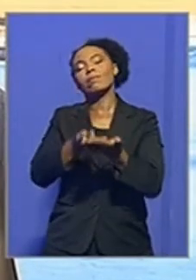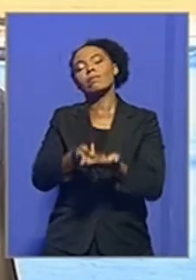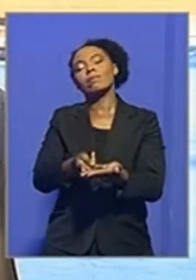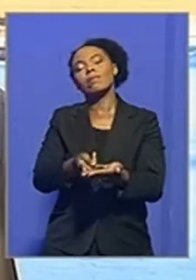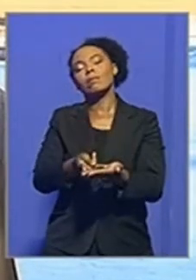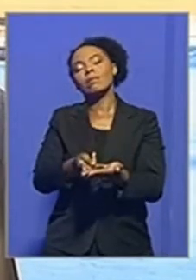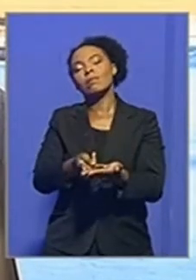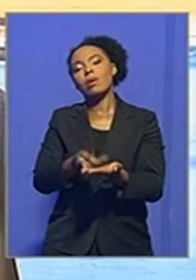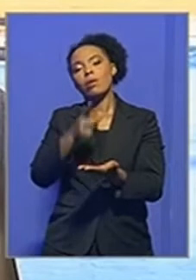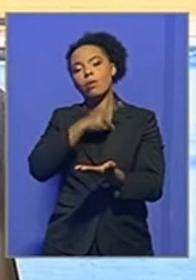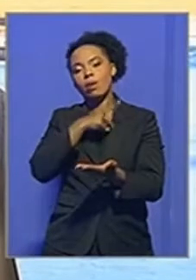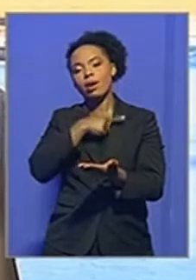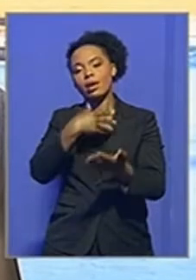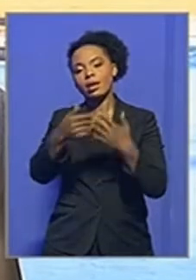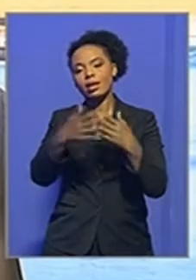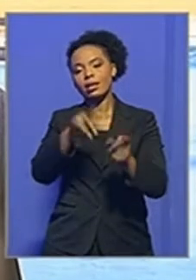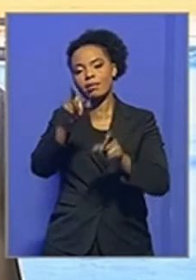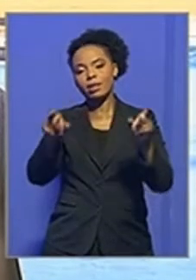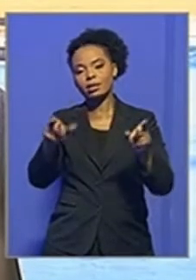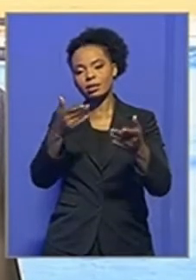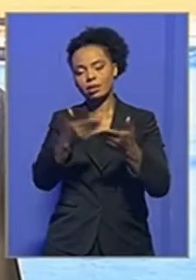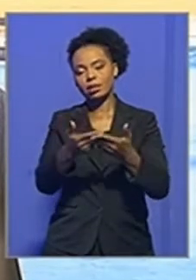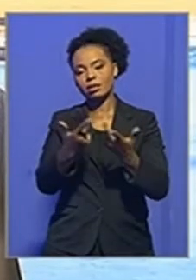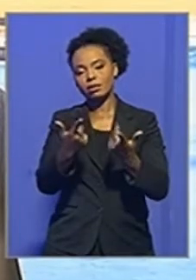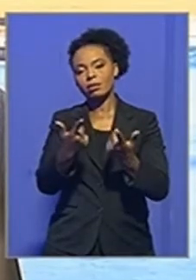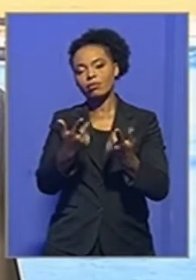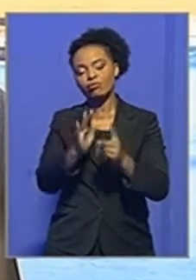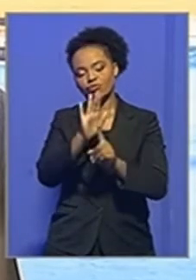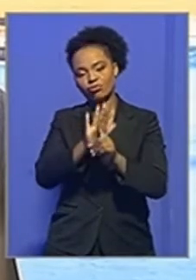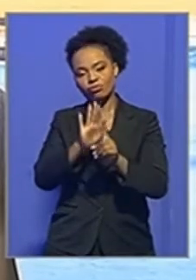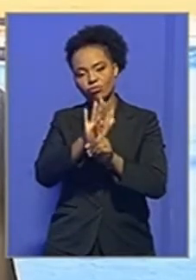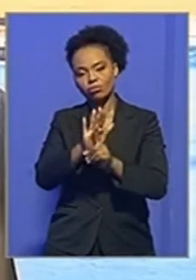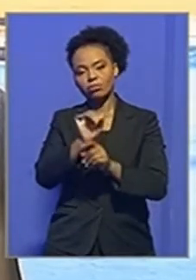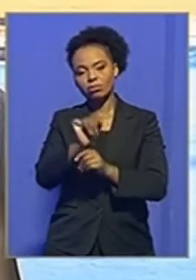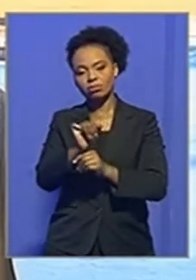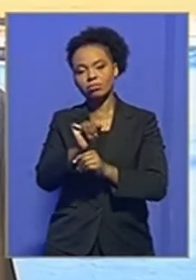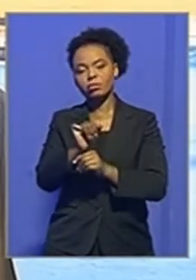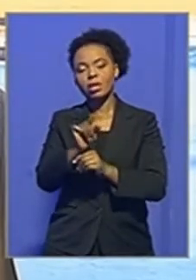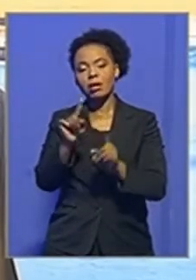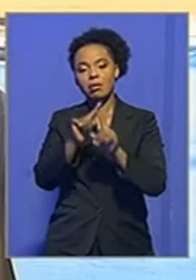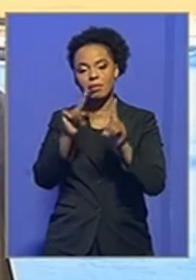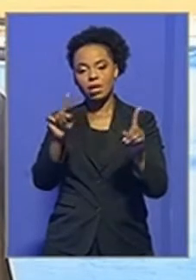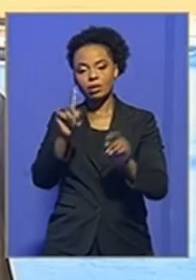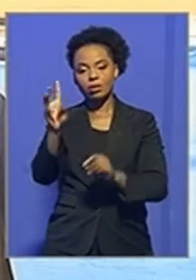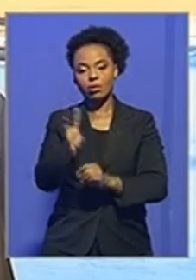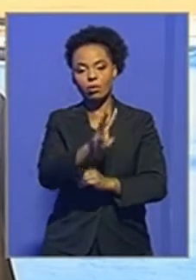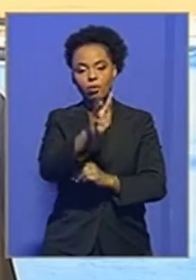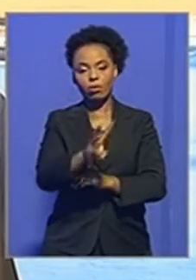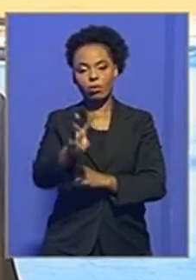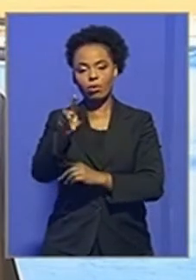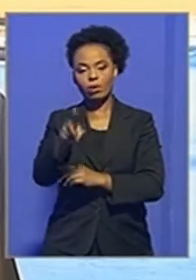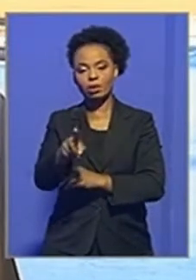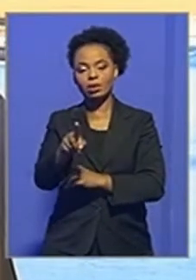anyone in the nation can do so. But of course I must warn that this happened at the